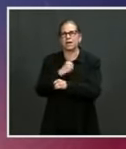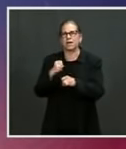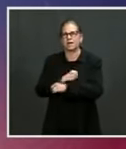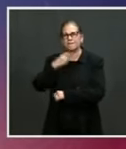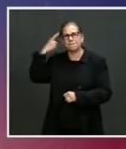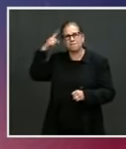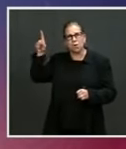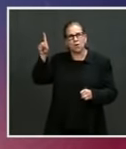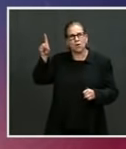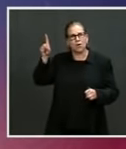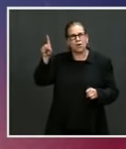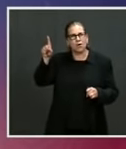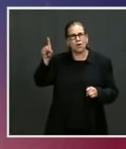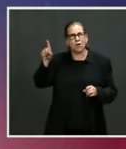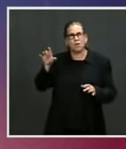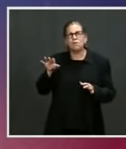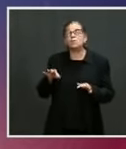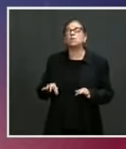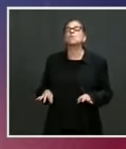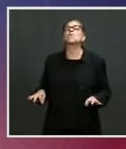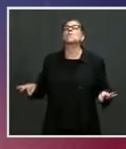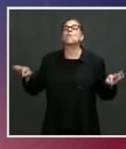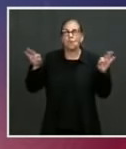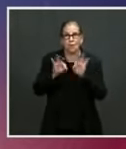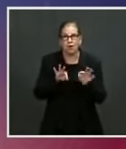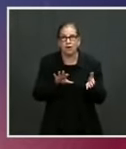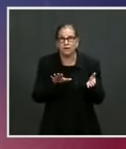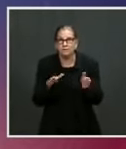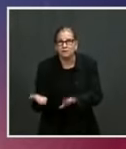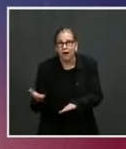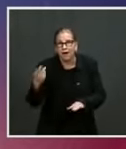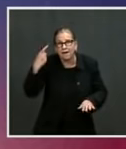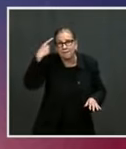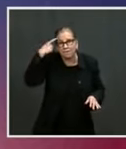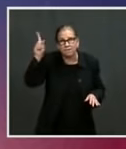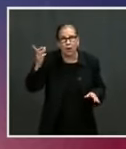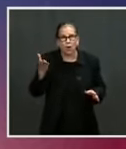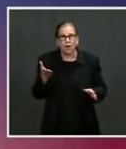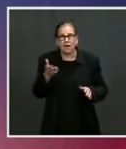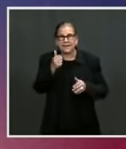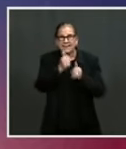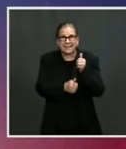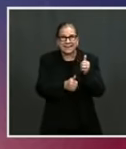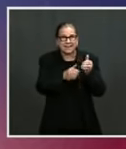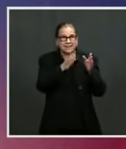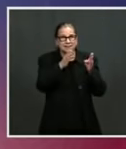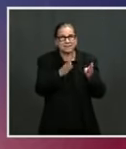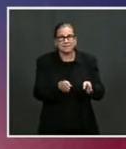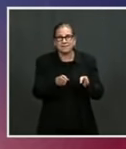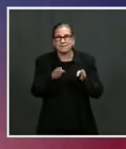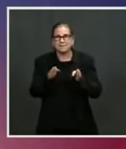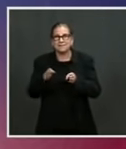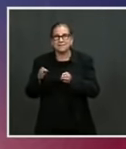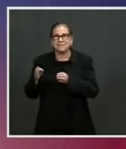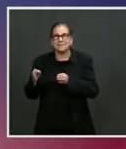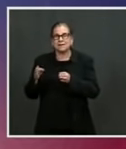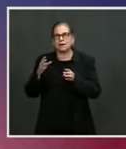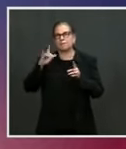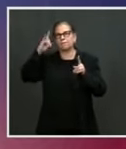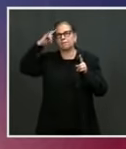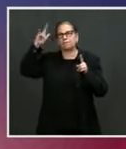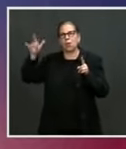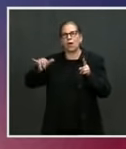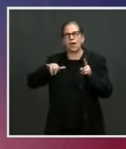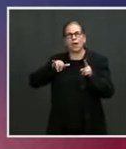Heroes who lie in eternal peace in this beautiful place, this sacred place, they believe that